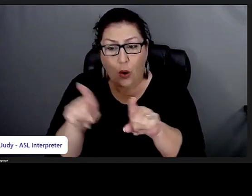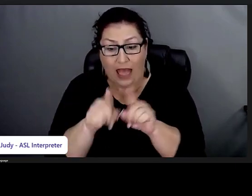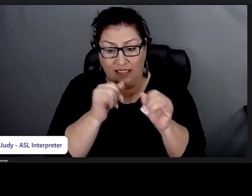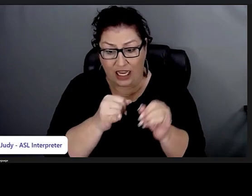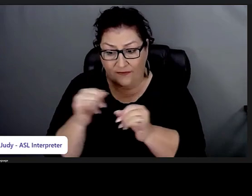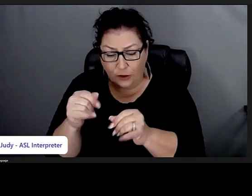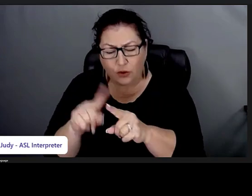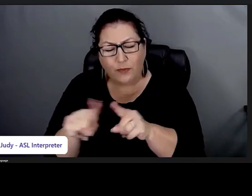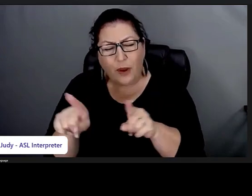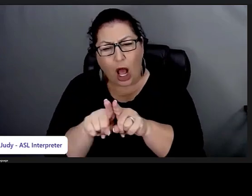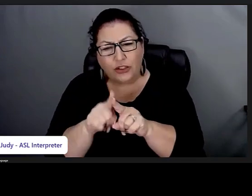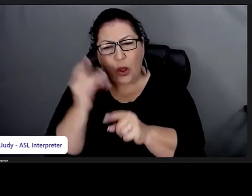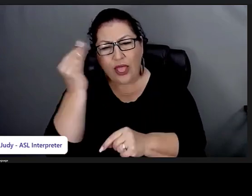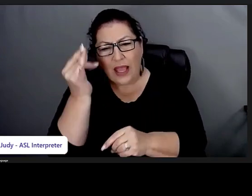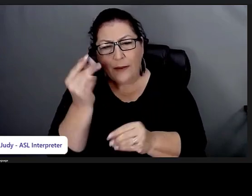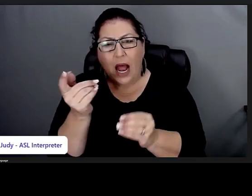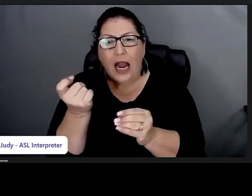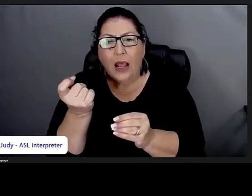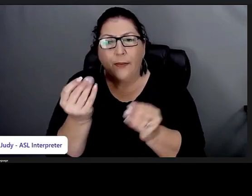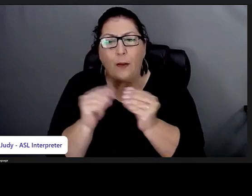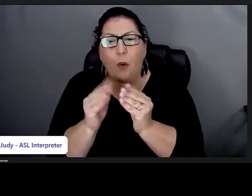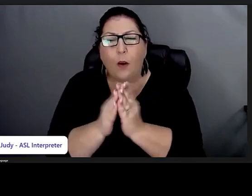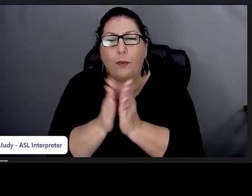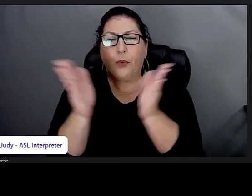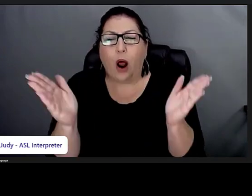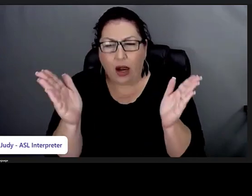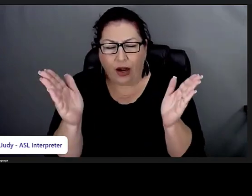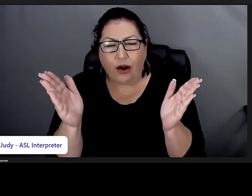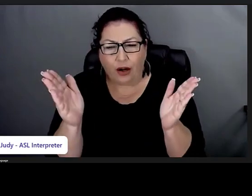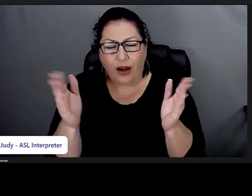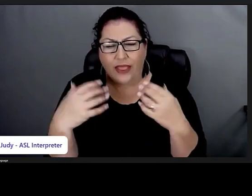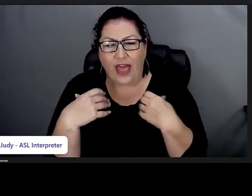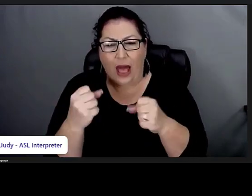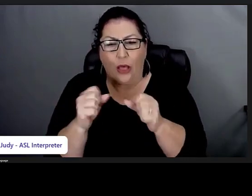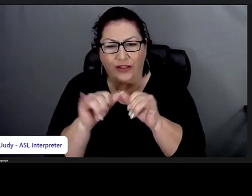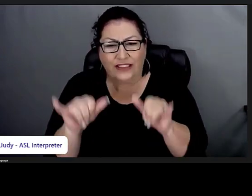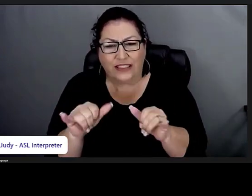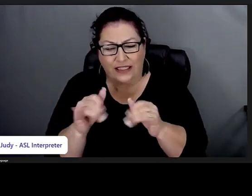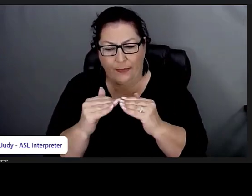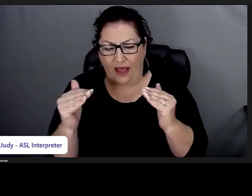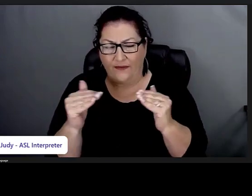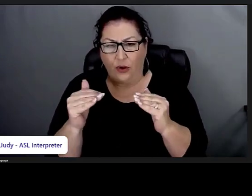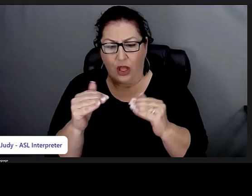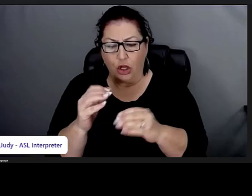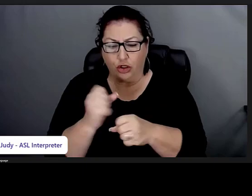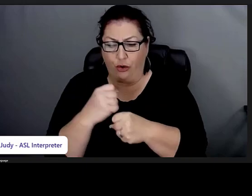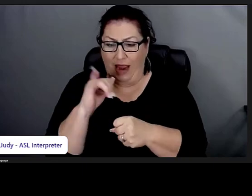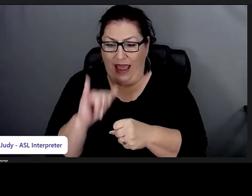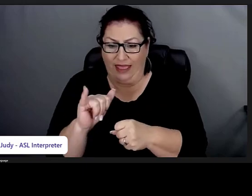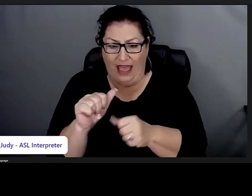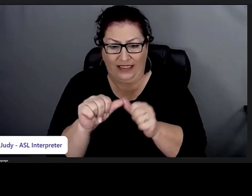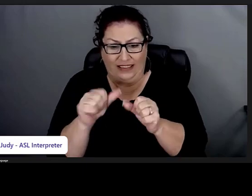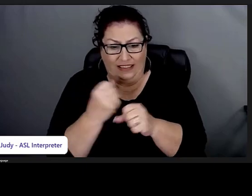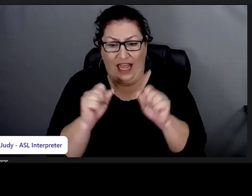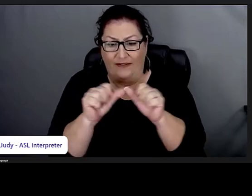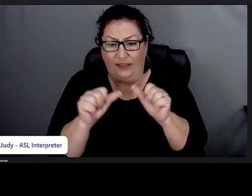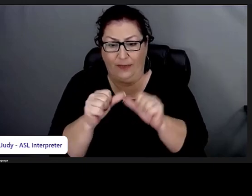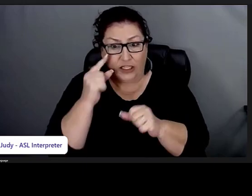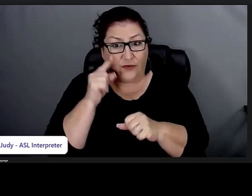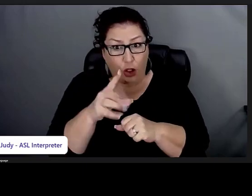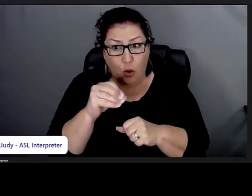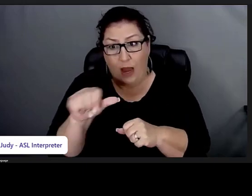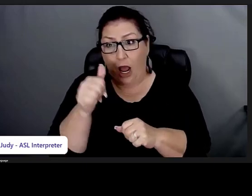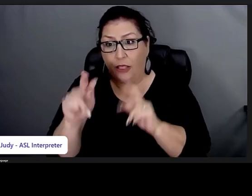also thinking a little bit more broadly at the health system level to help create that safe space for you and for others